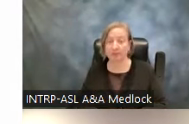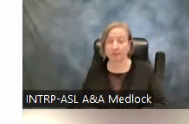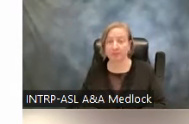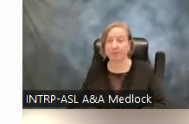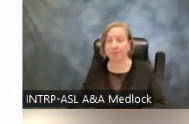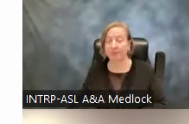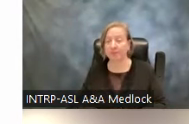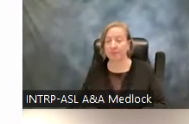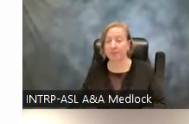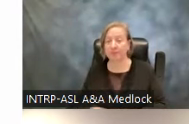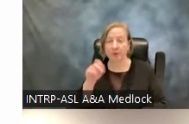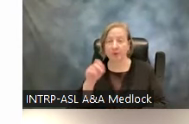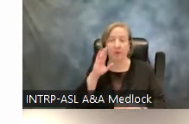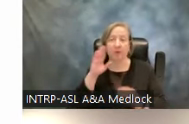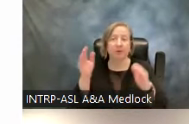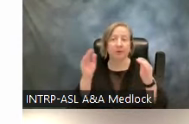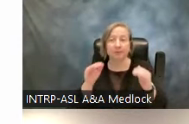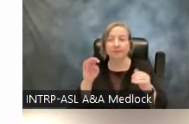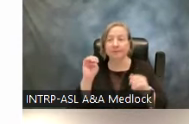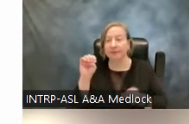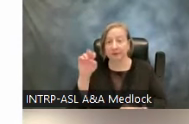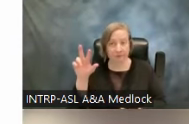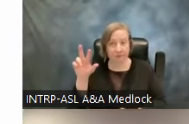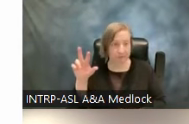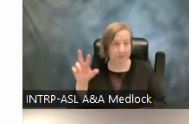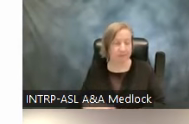Okay, so we move on to E3.